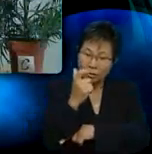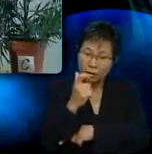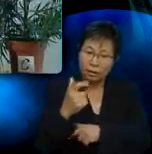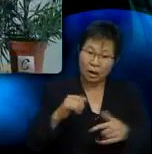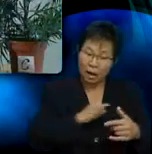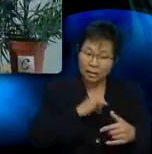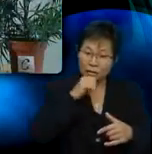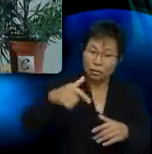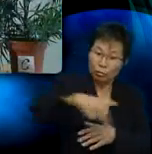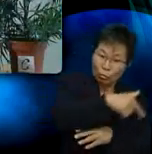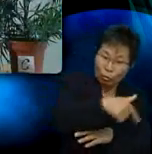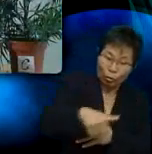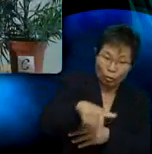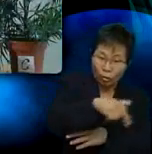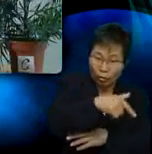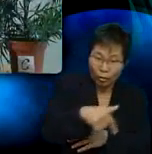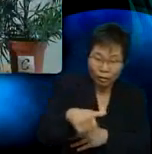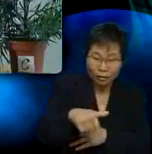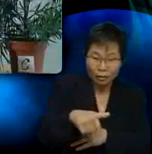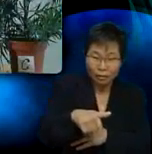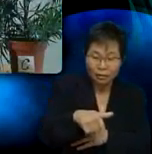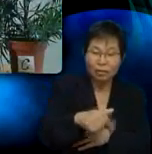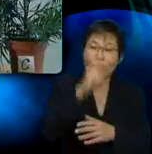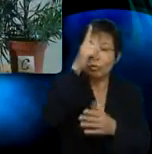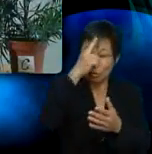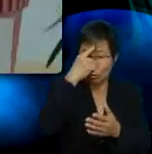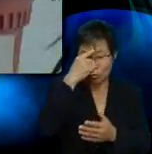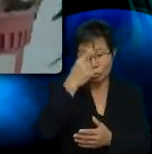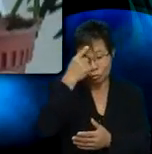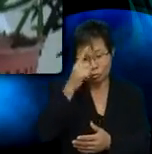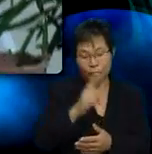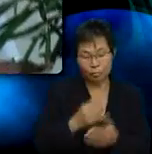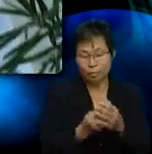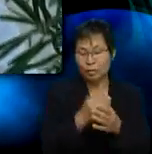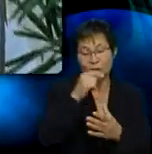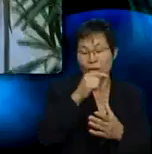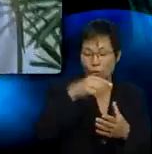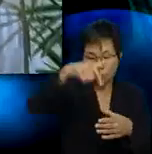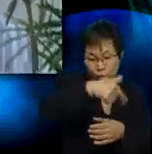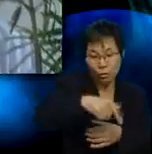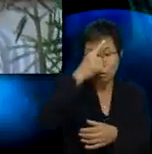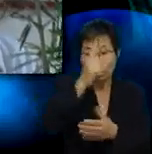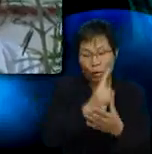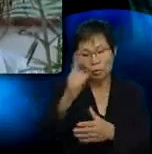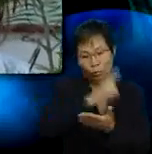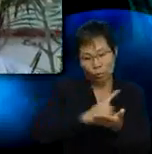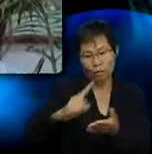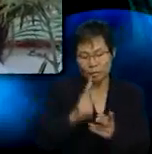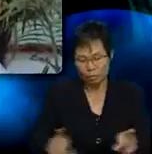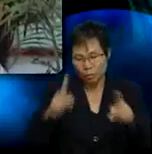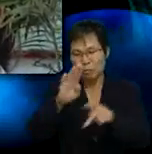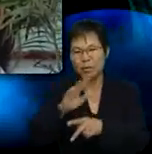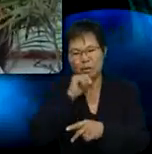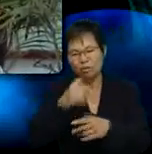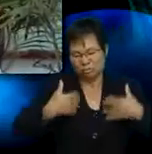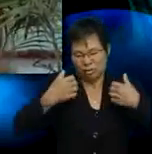because I did not water the plant for a week. The plant in pot B is not so